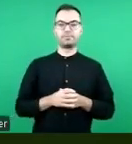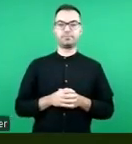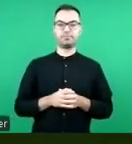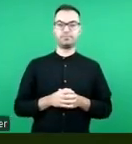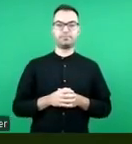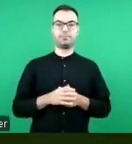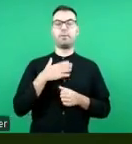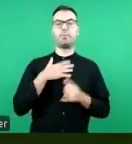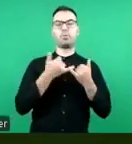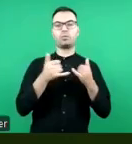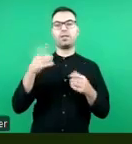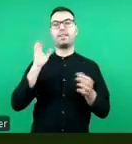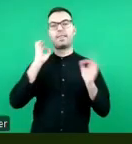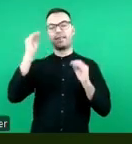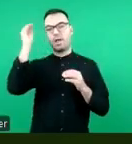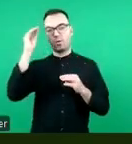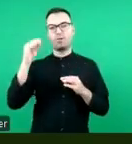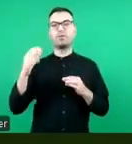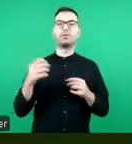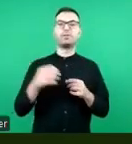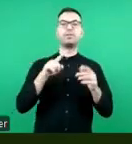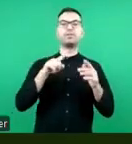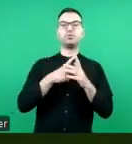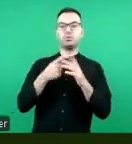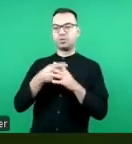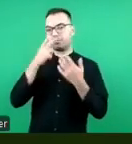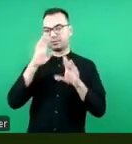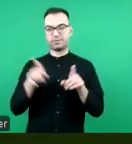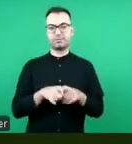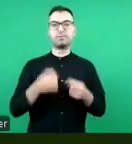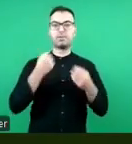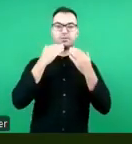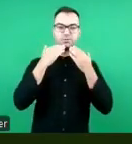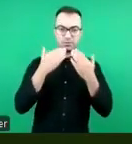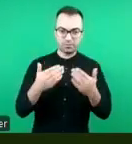scientific evidence and also a bit of the gaps in knowledge. I thank you very much